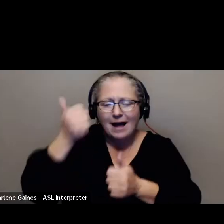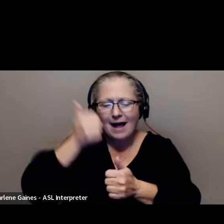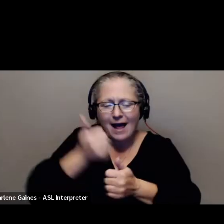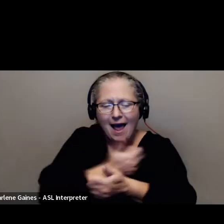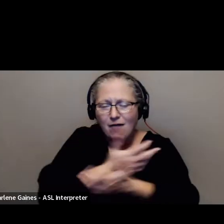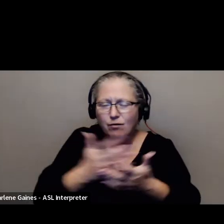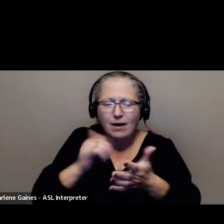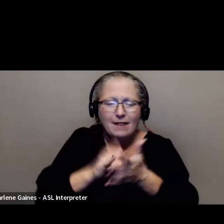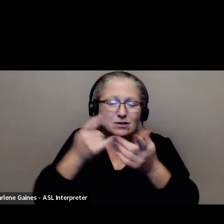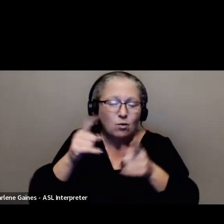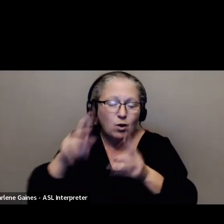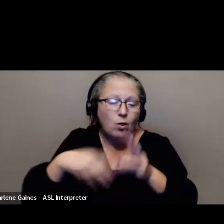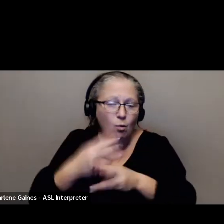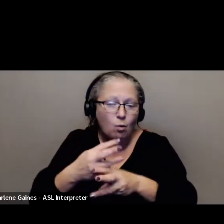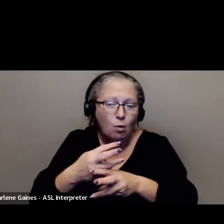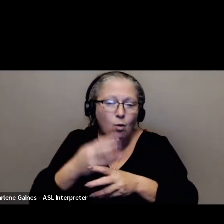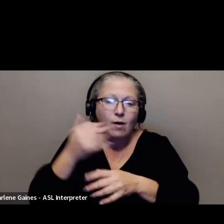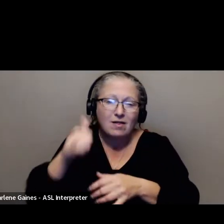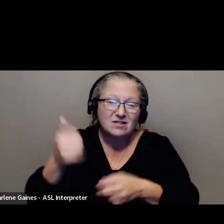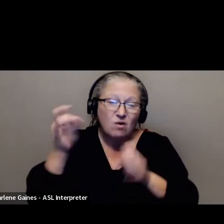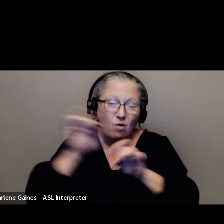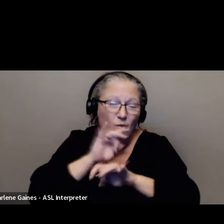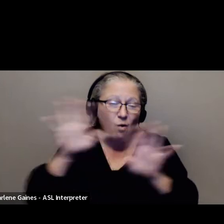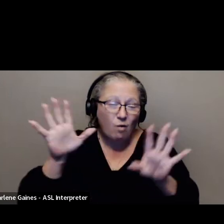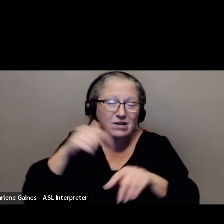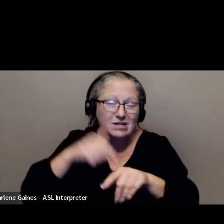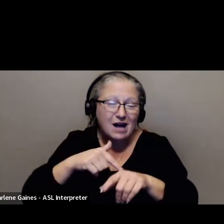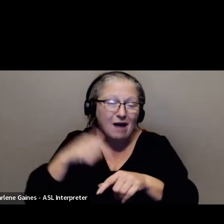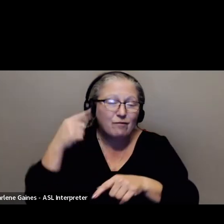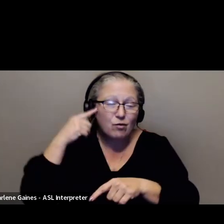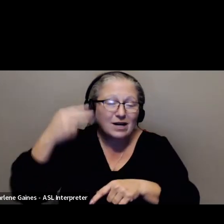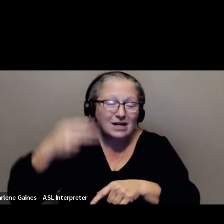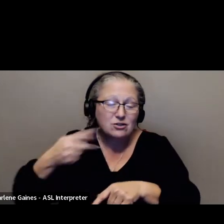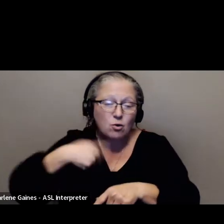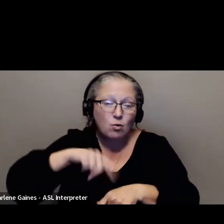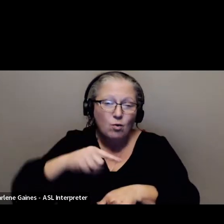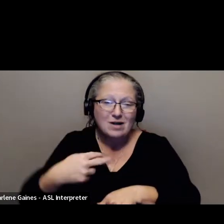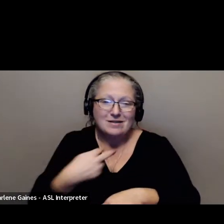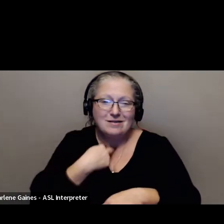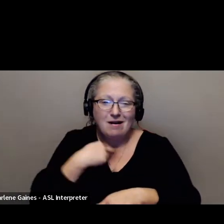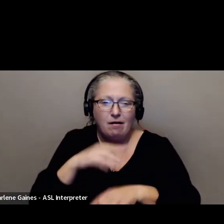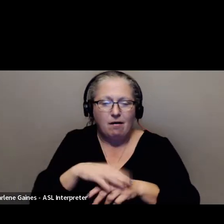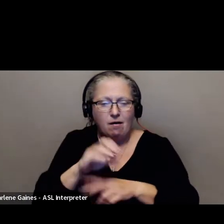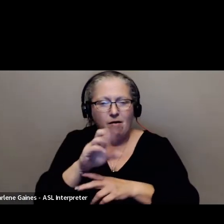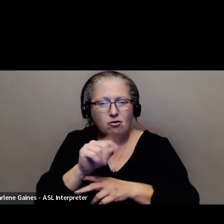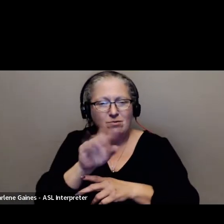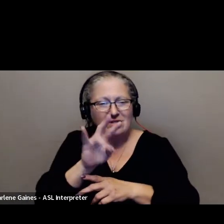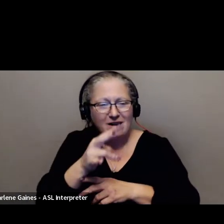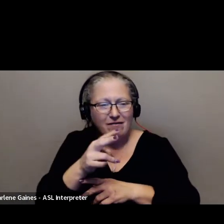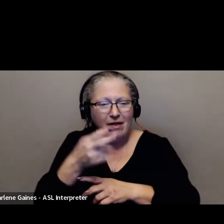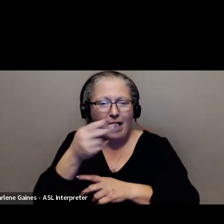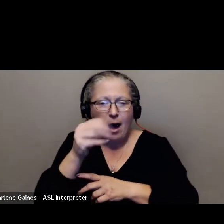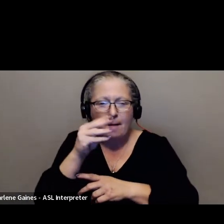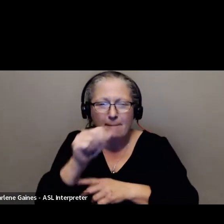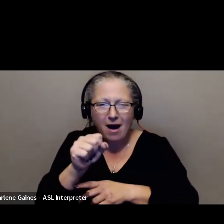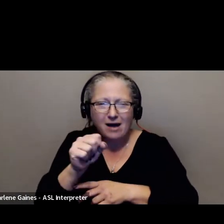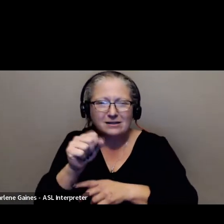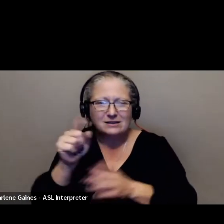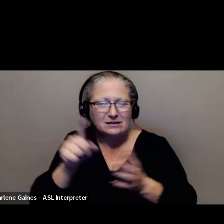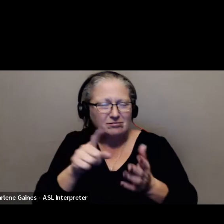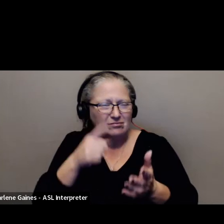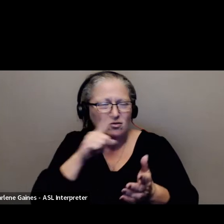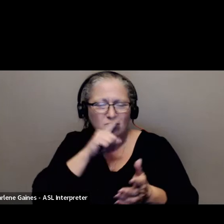everything that's going on in the world. And this is a really horrifying time in history. For us to be stuck on October 7th, condemning Hamas, it's a